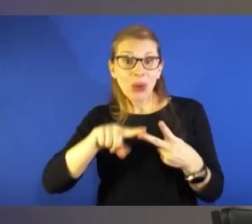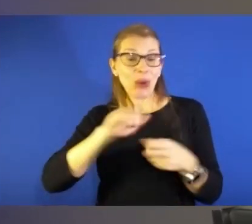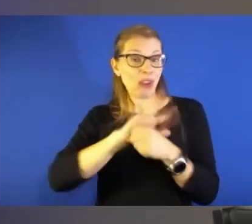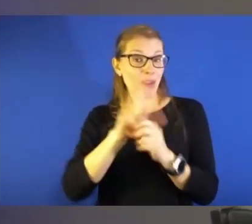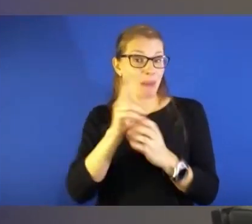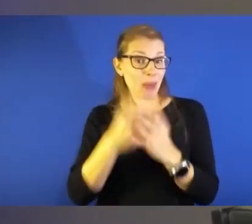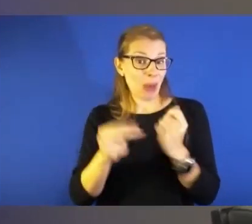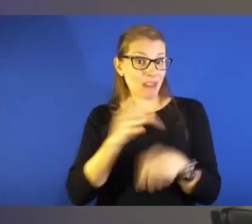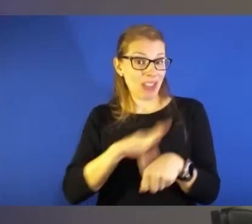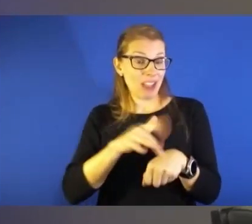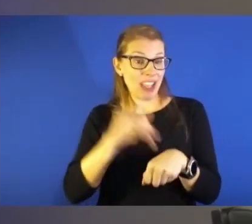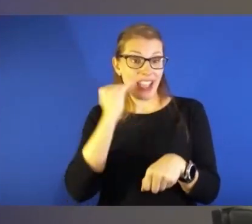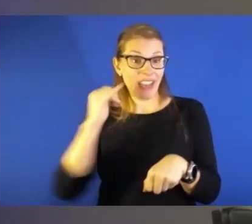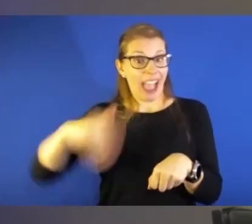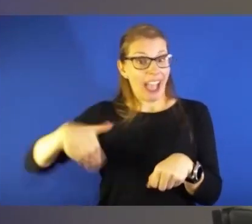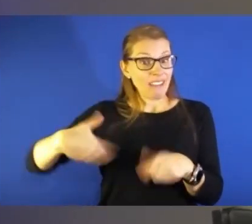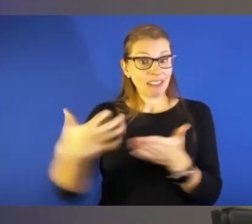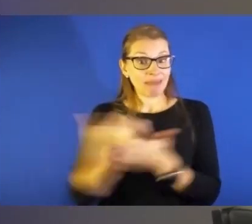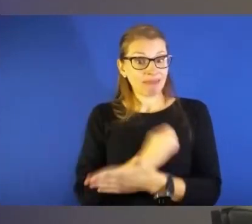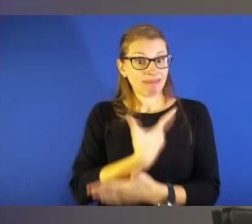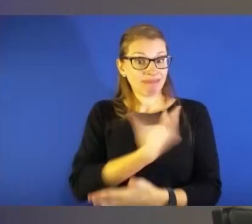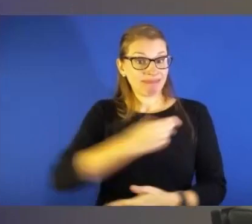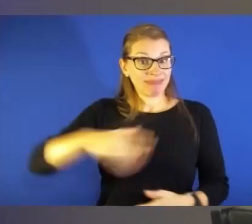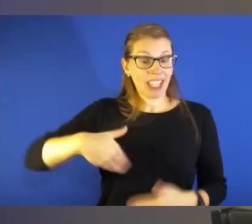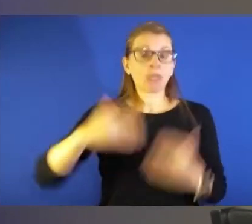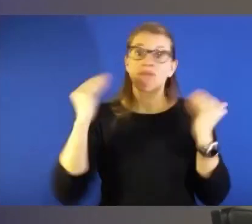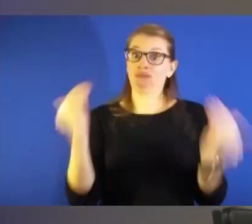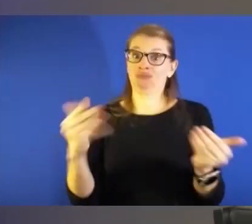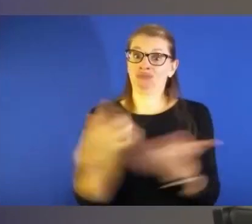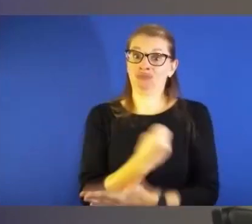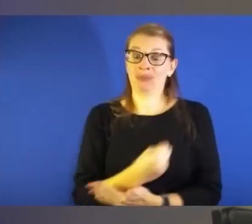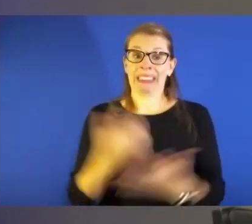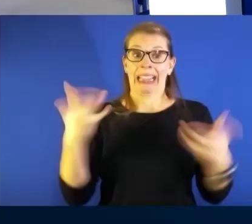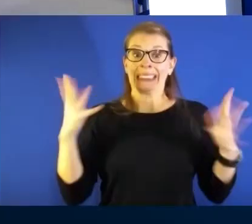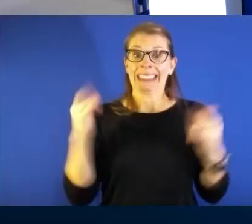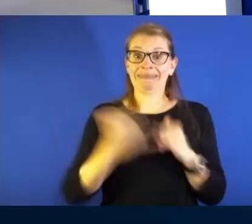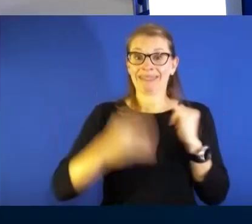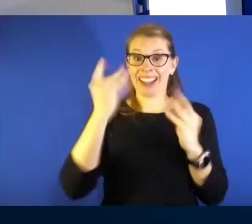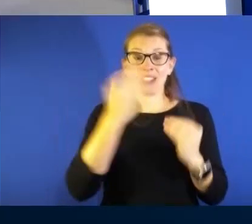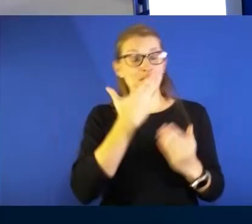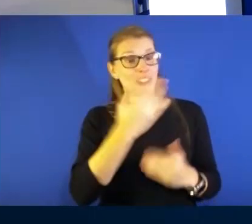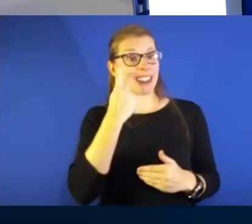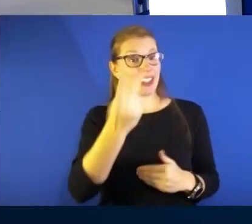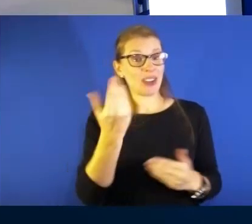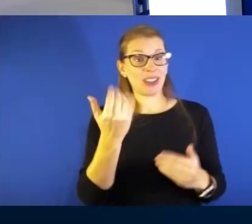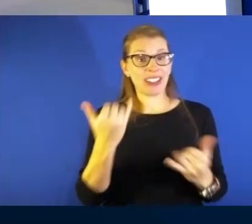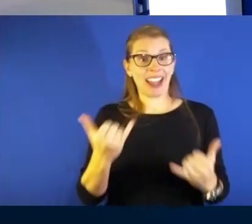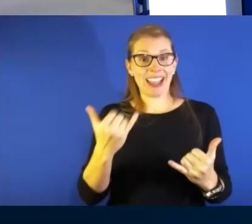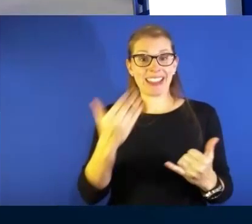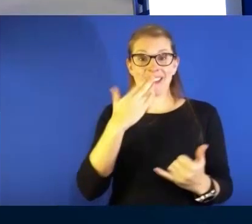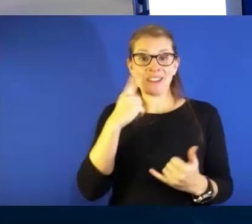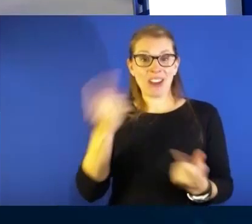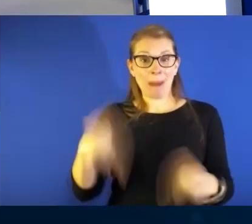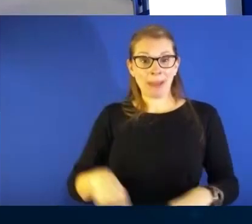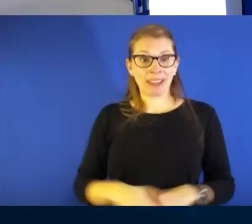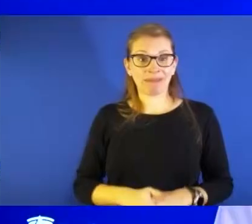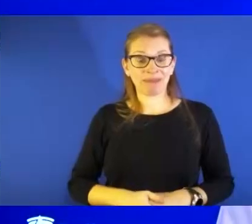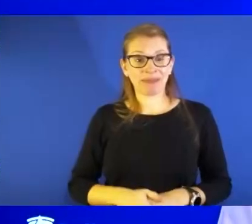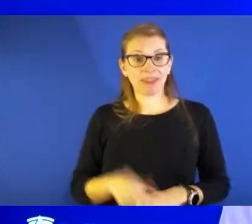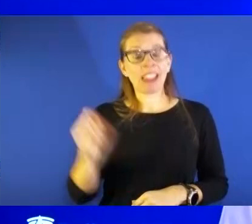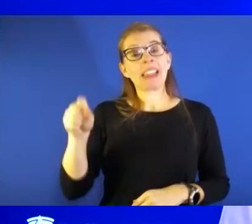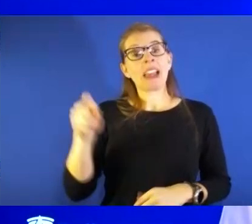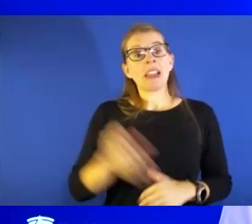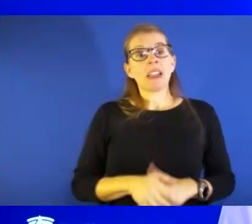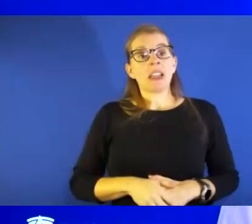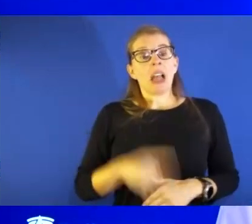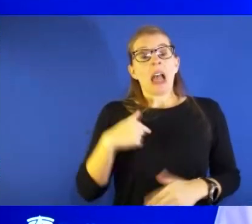done that, go and do it. But that's really it. Good to see you today. Yeah, thank you. Good for being here. All right, Yeah. Dr. Hawkinson. I mean, I think